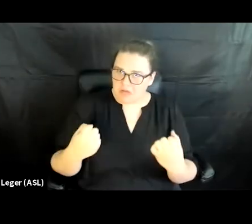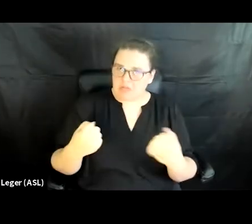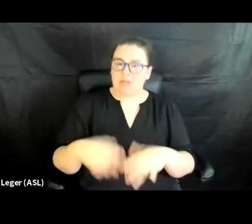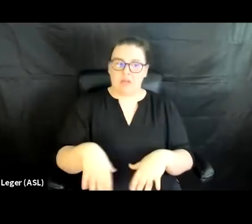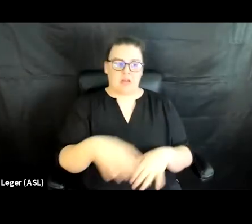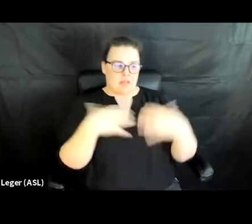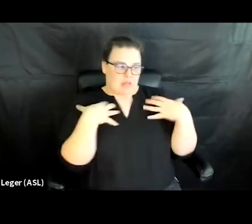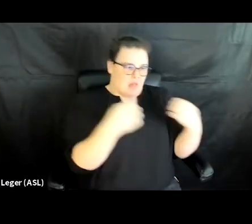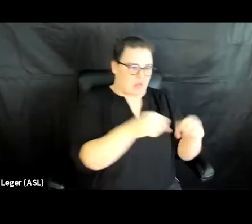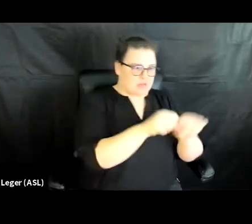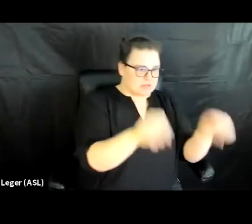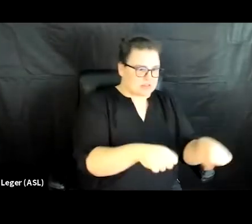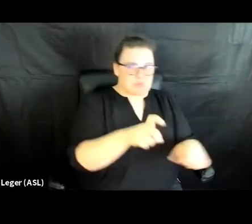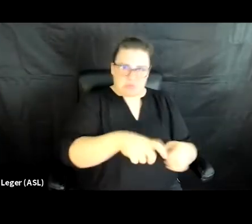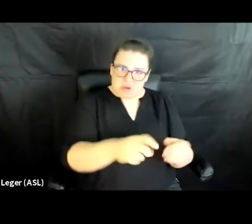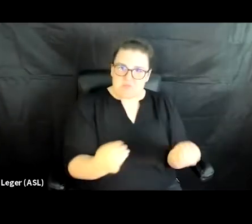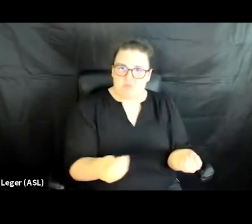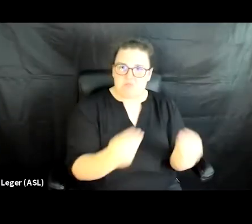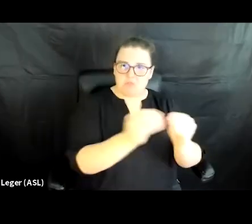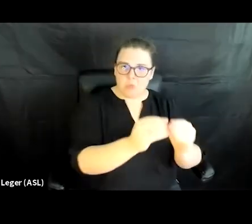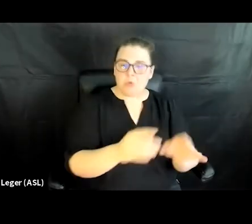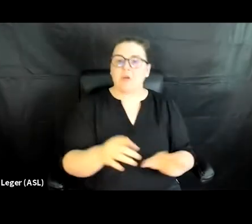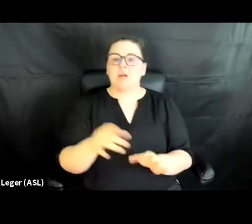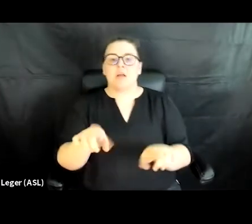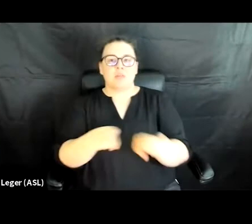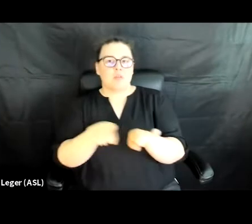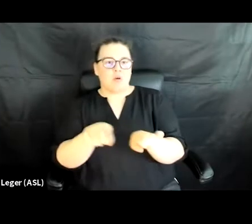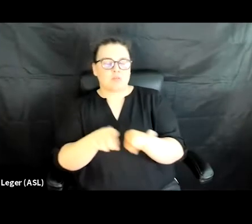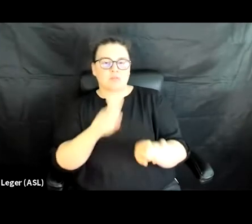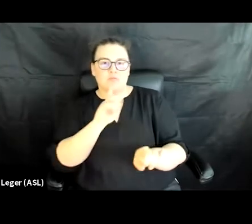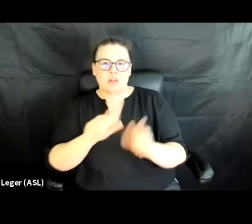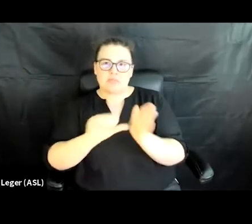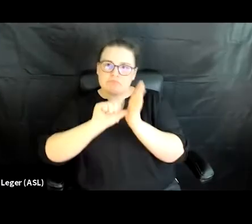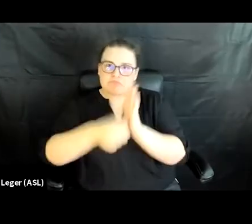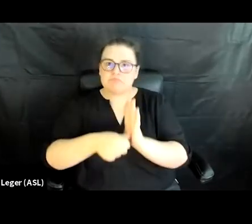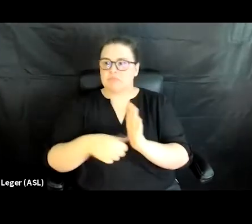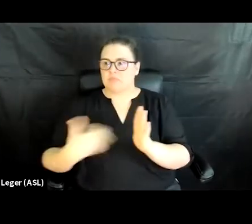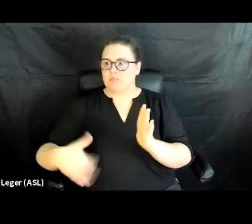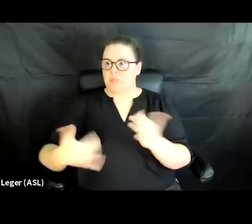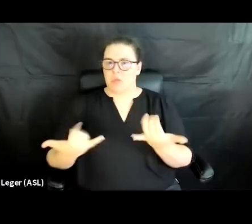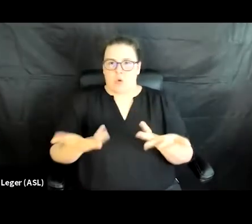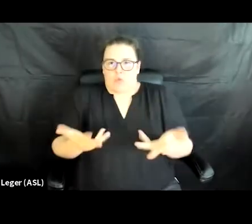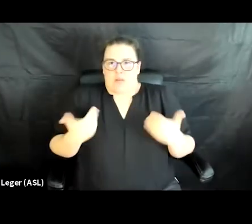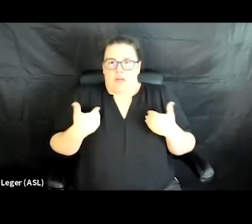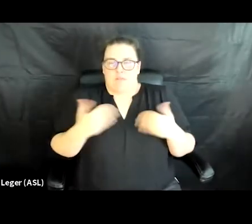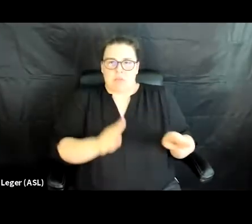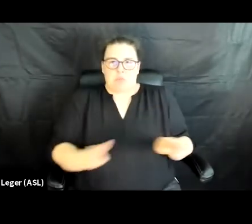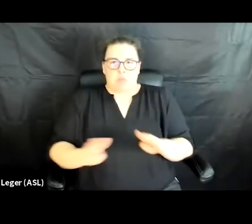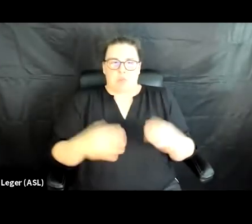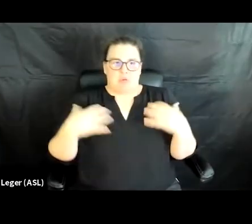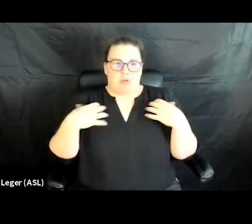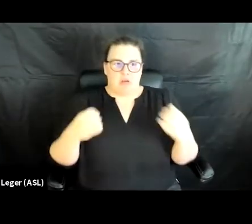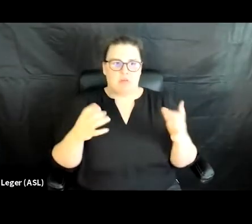health system, and has actually exacerbated what is already a behavioral health crisis in this country.